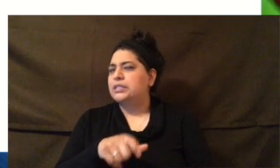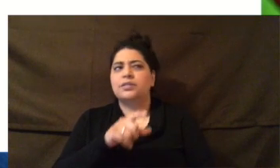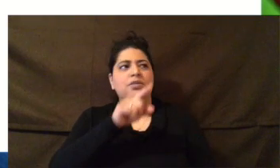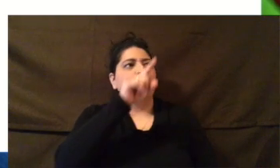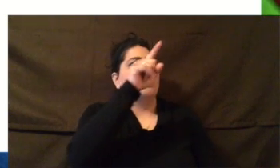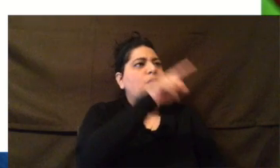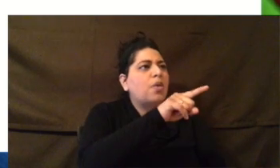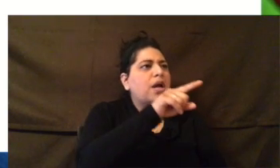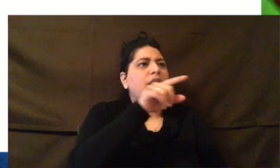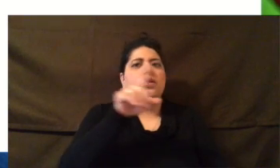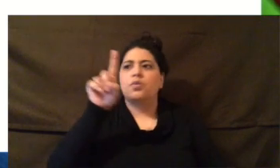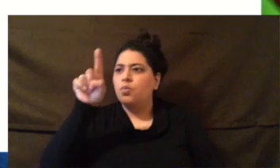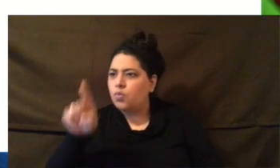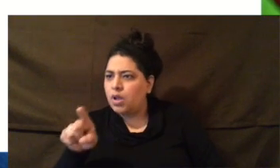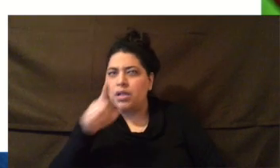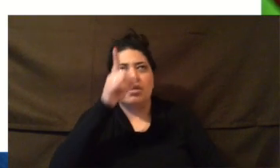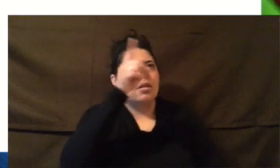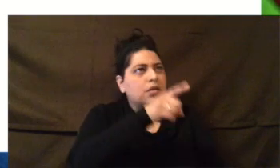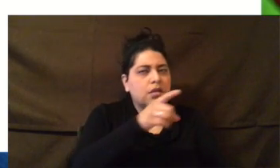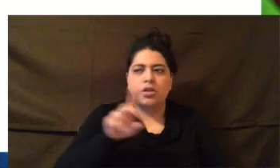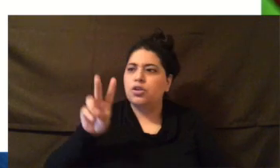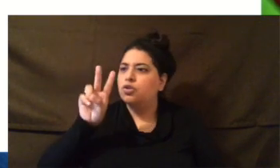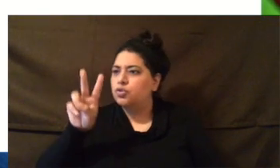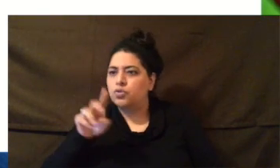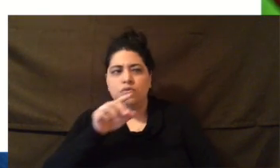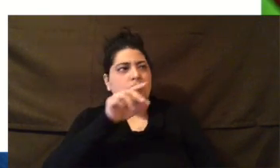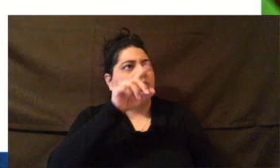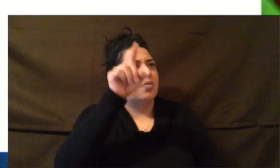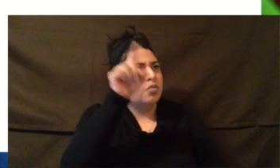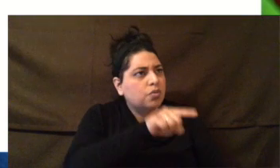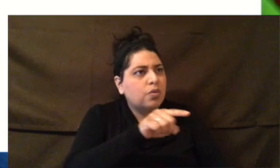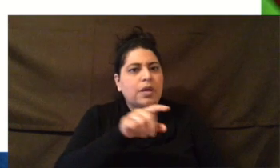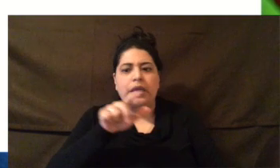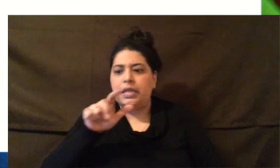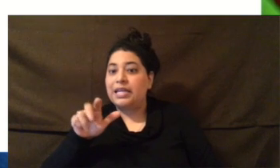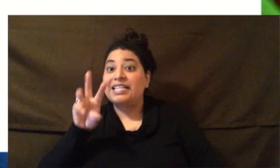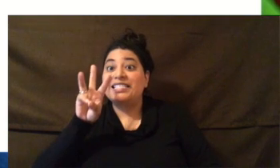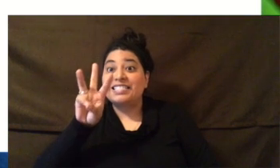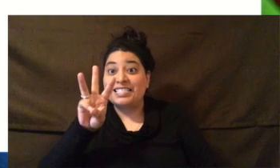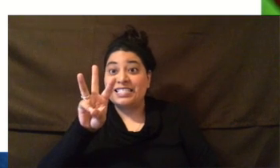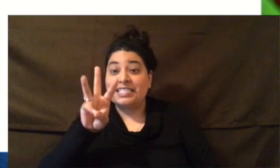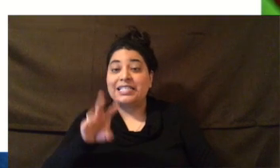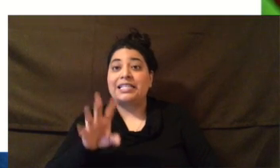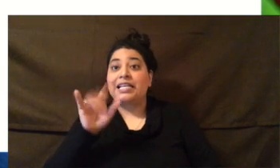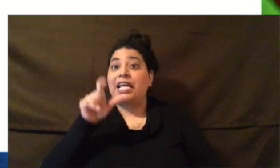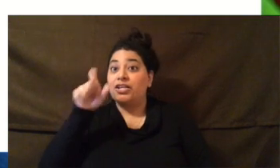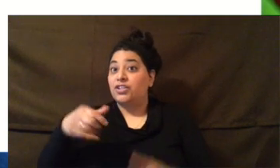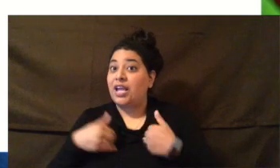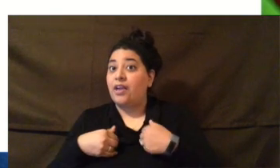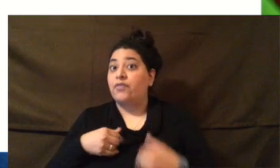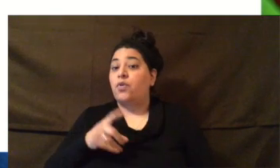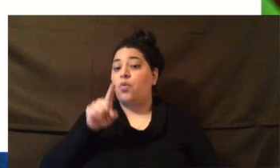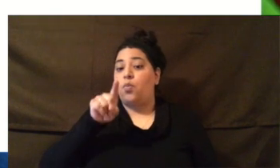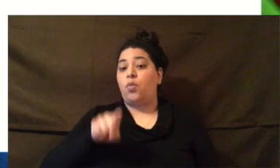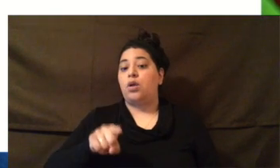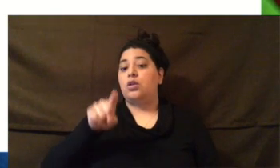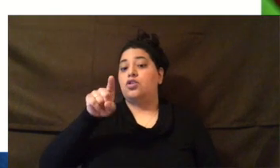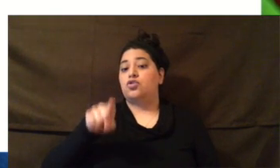mark them. 1, 2, 3, 4, 5, and 6. You should come